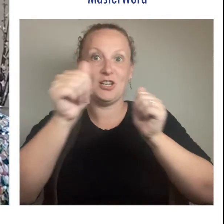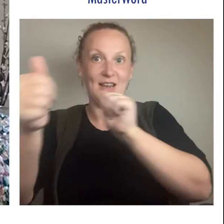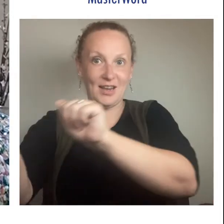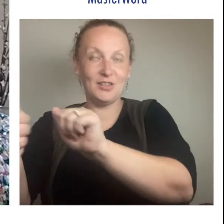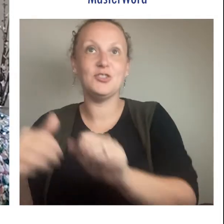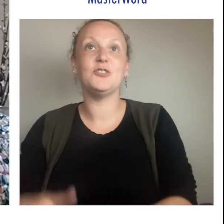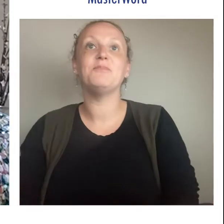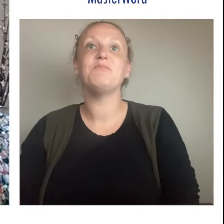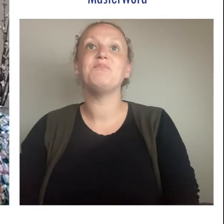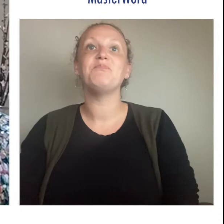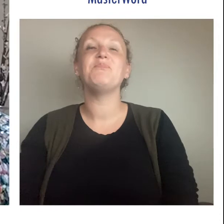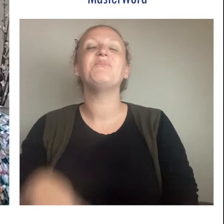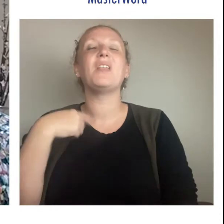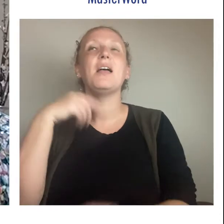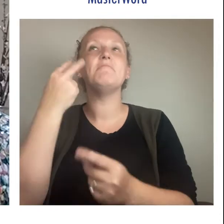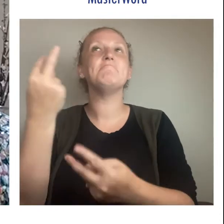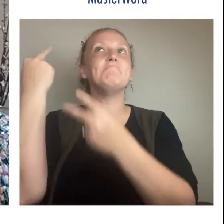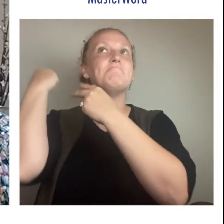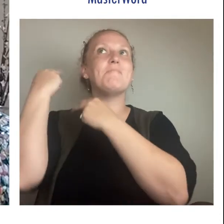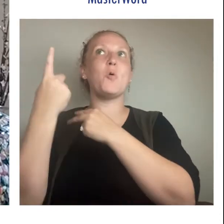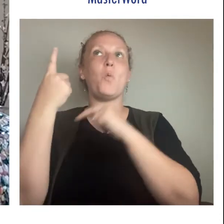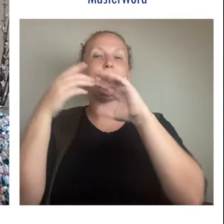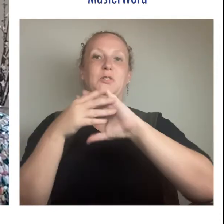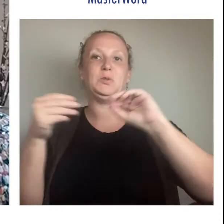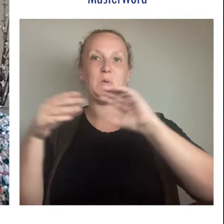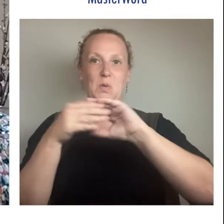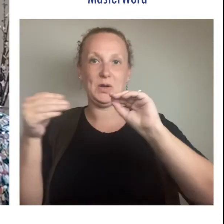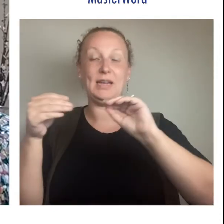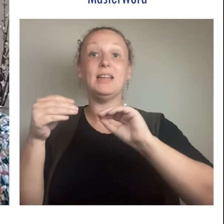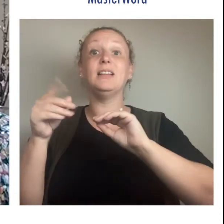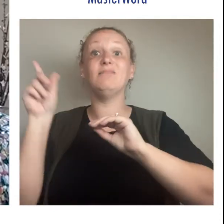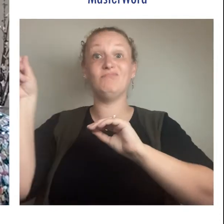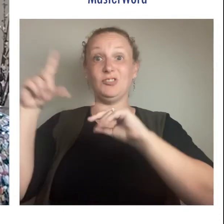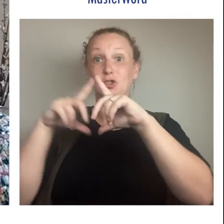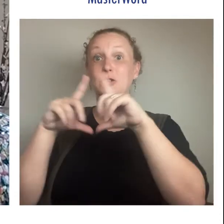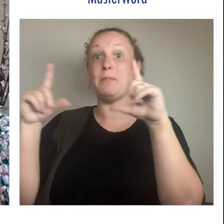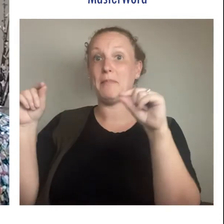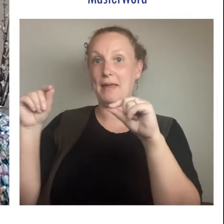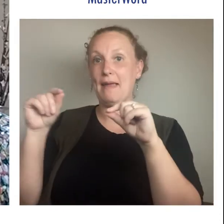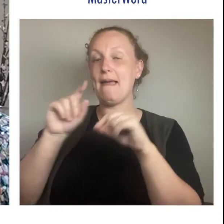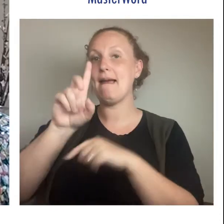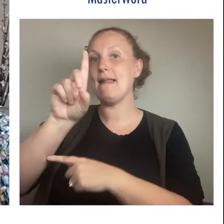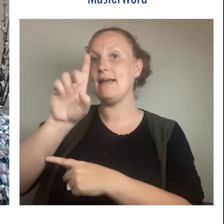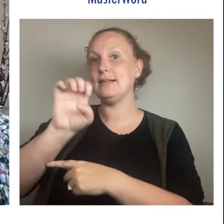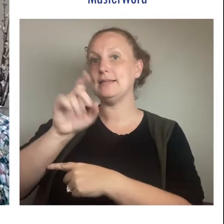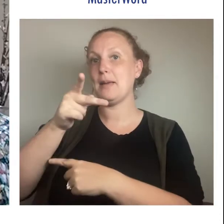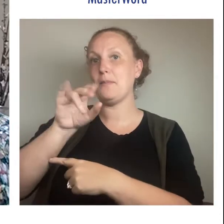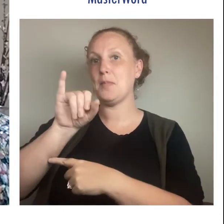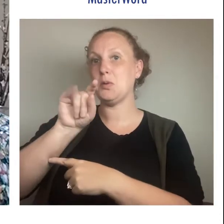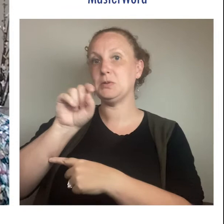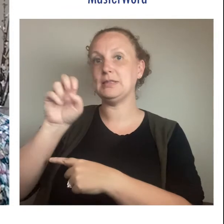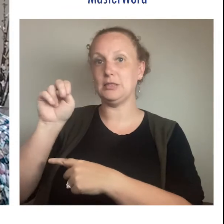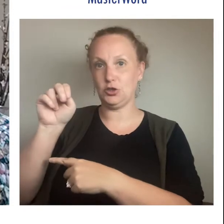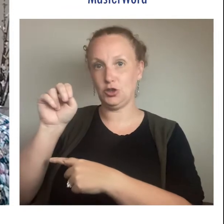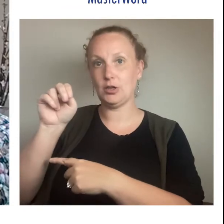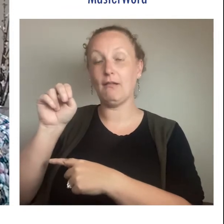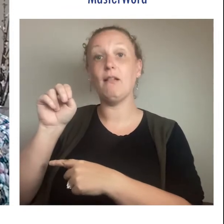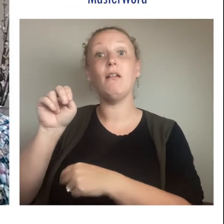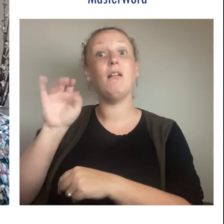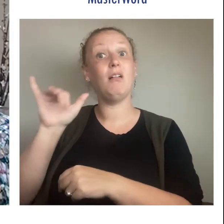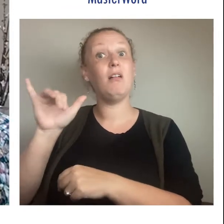I was in a deposition pre-pandemic times, and in Japan, and the witness wore a